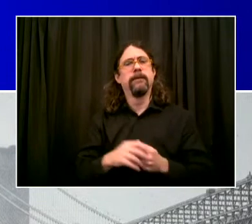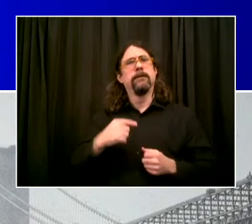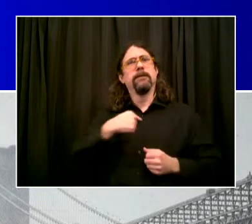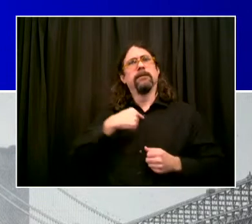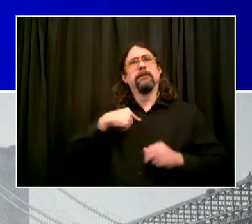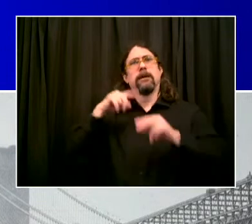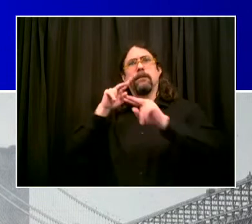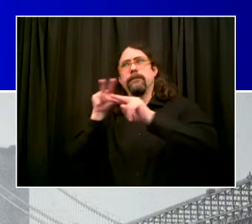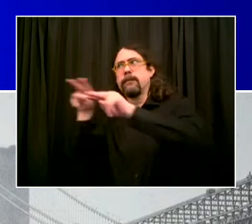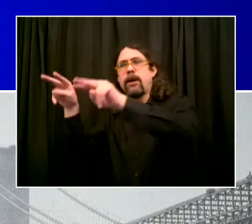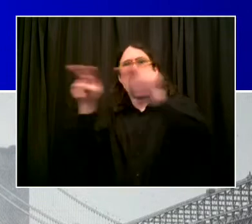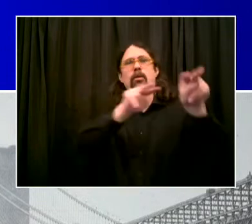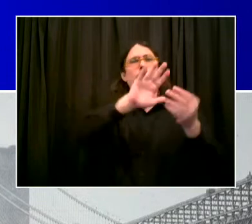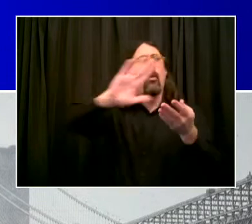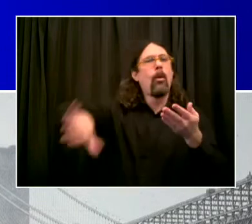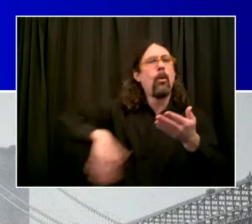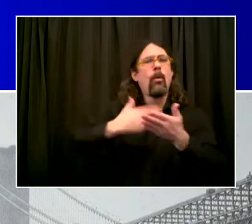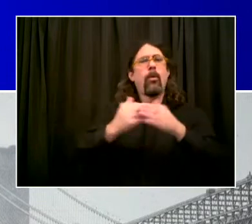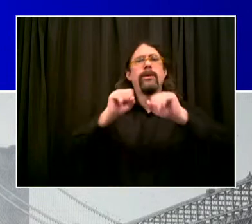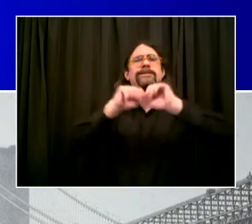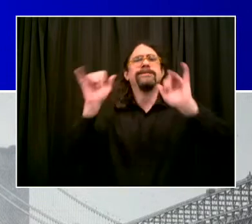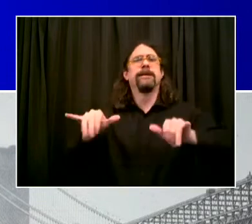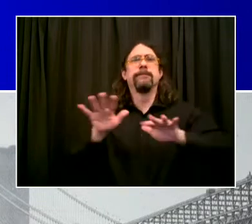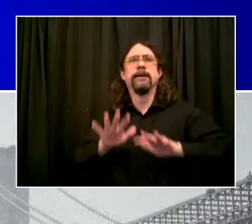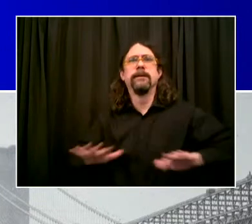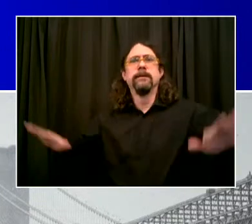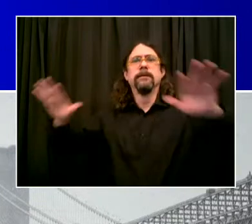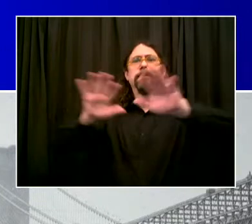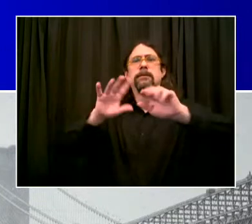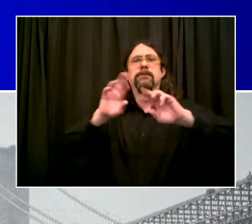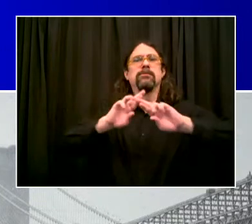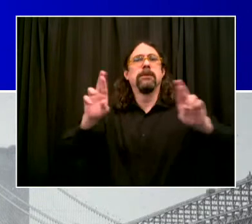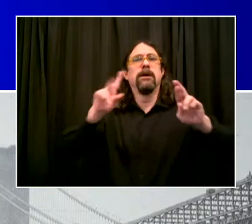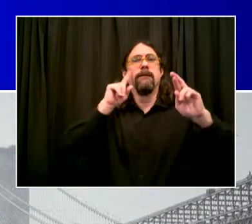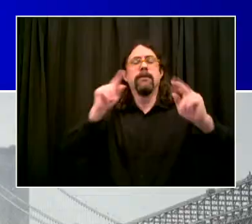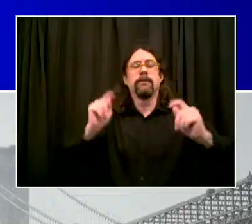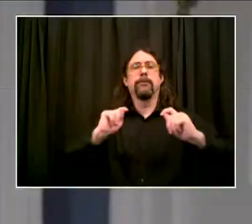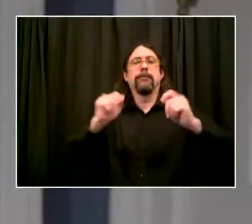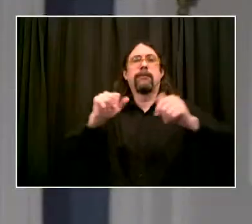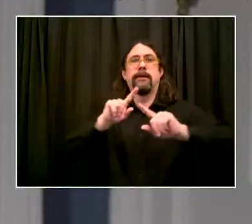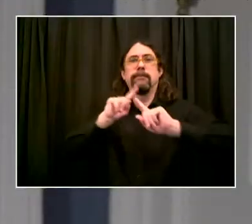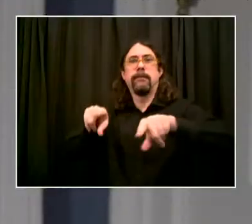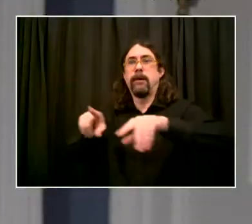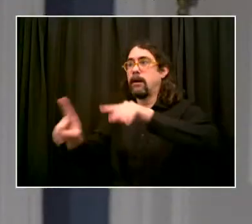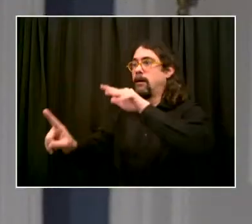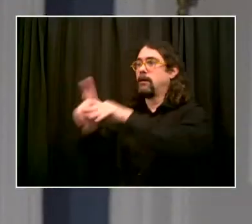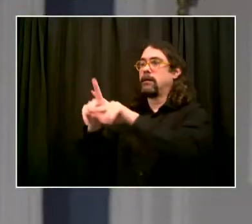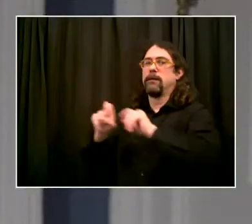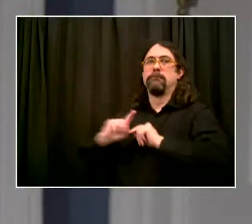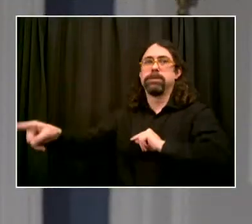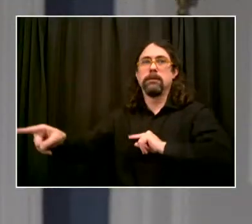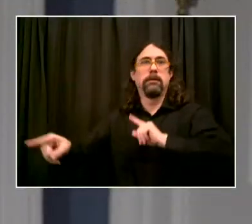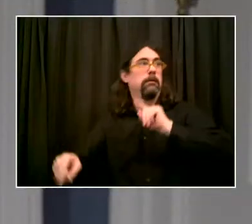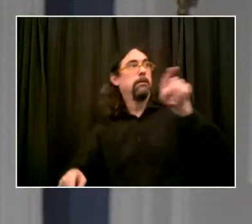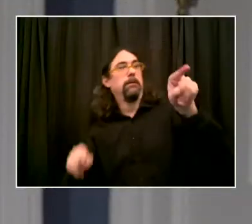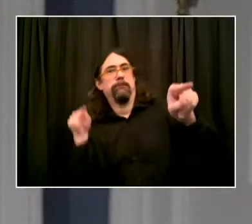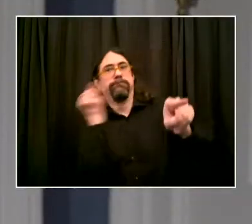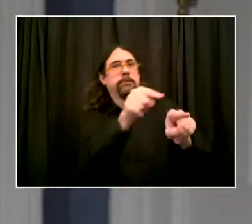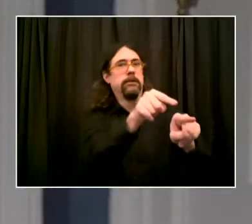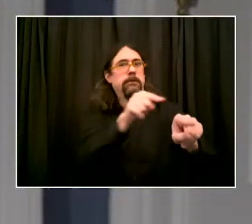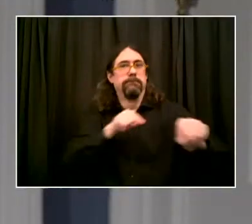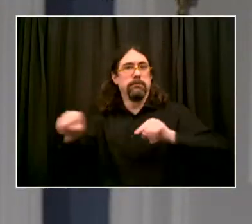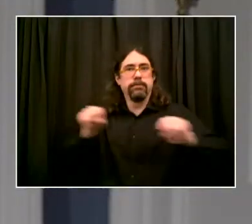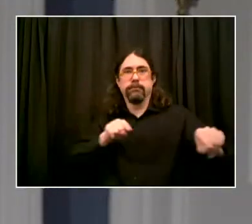as the event continues to unfold. Our down tree task force is going to be on alert, so that way we can take care of any response to